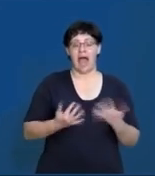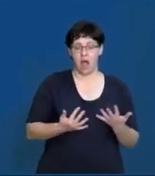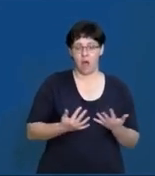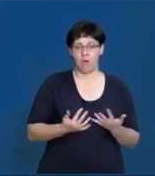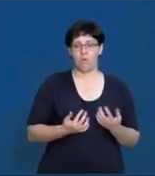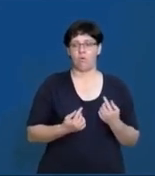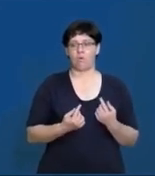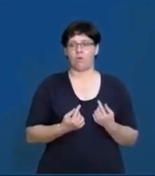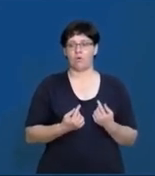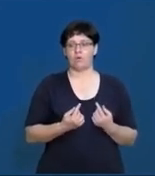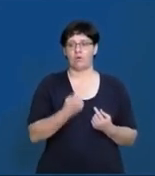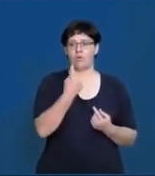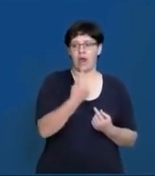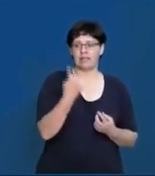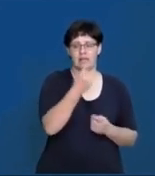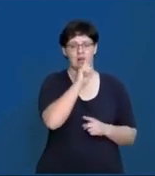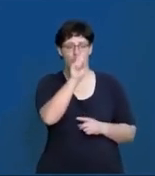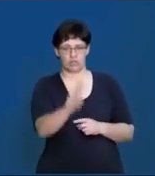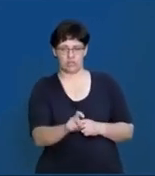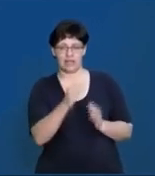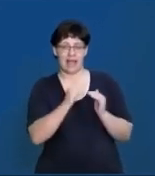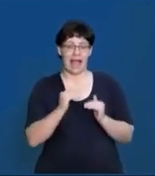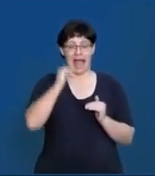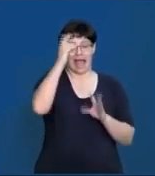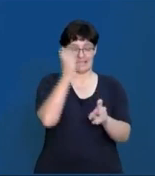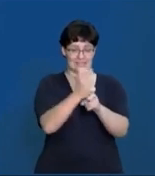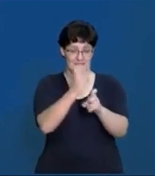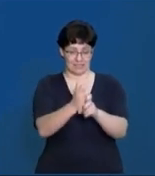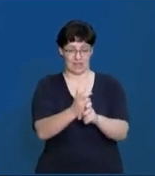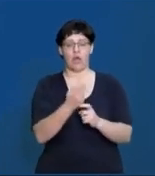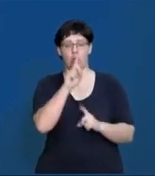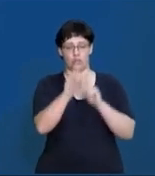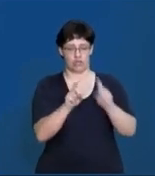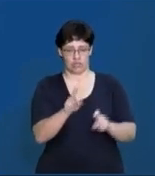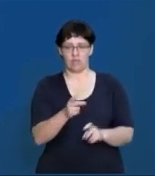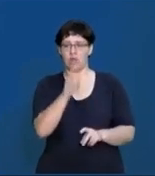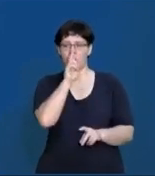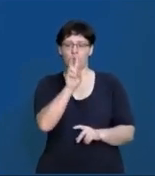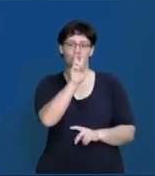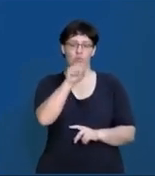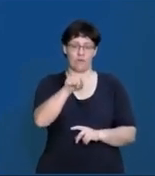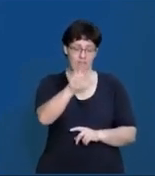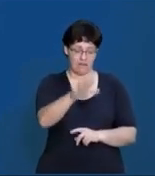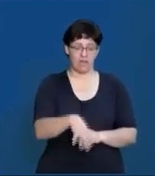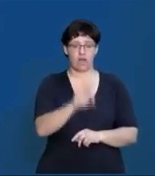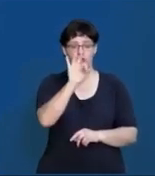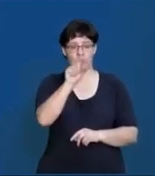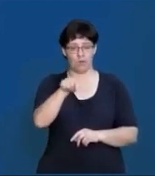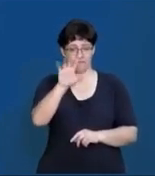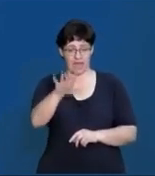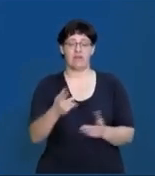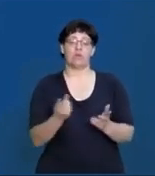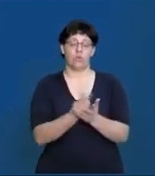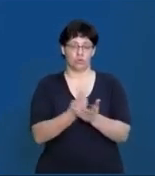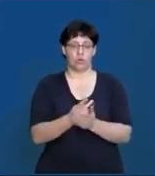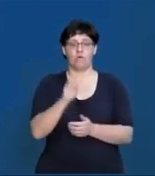single questions on how, why, etc., etc. These are higher order cognitive level questions. We are